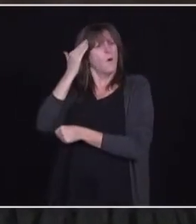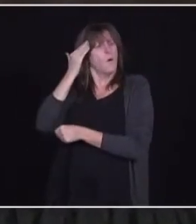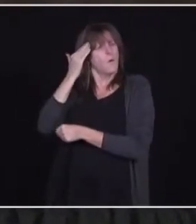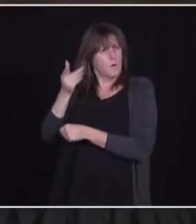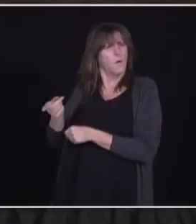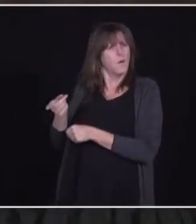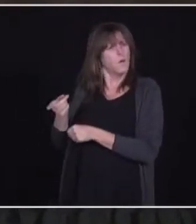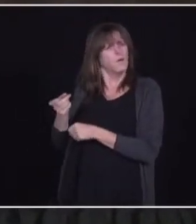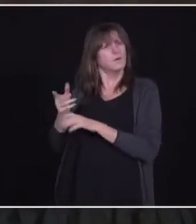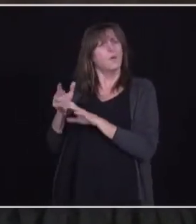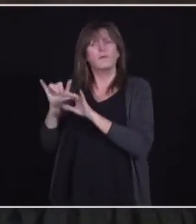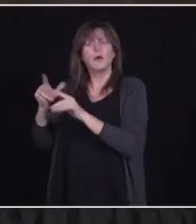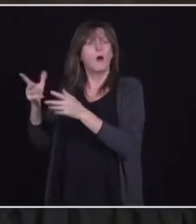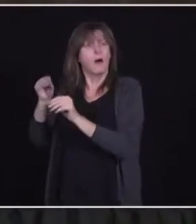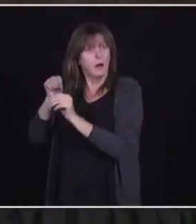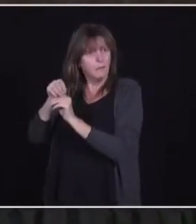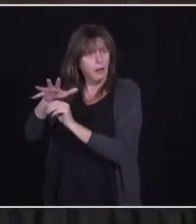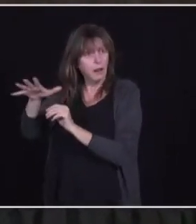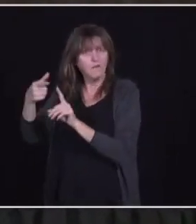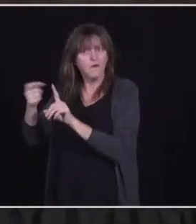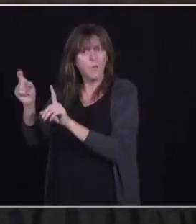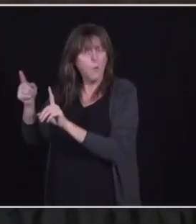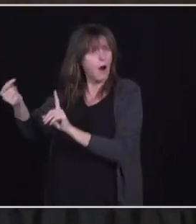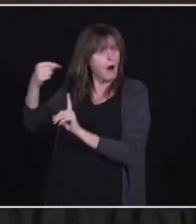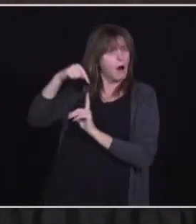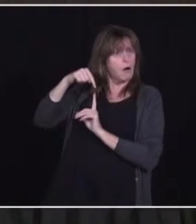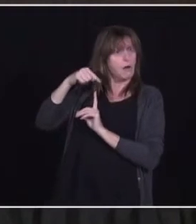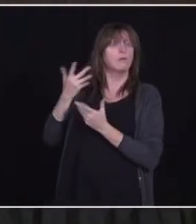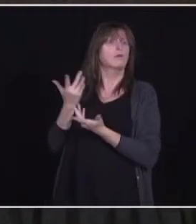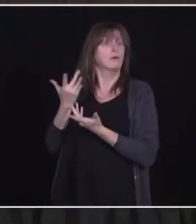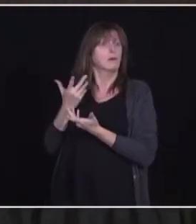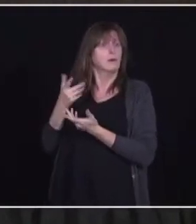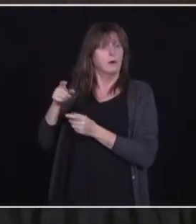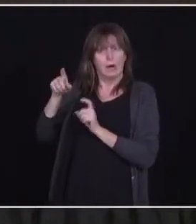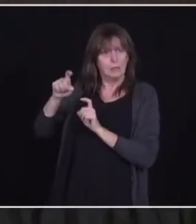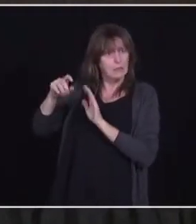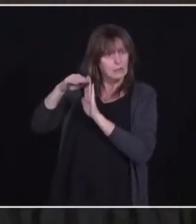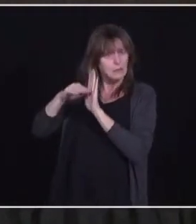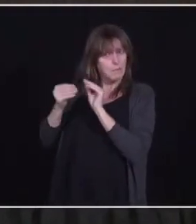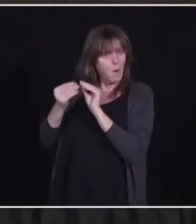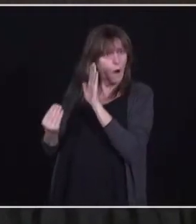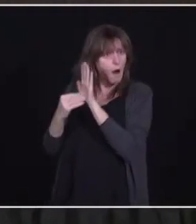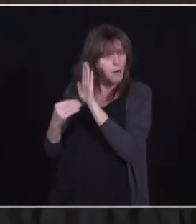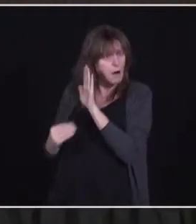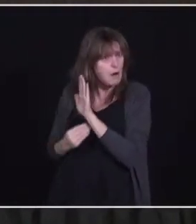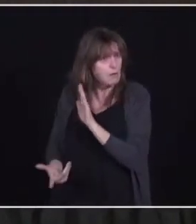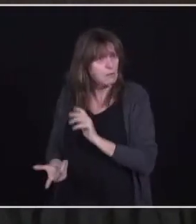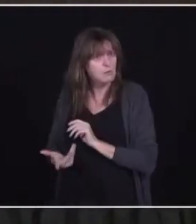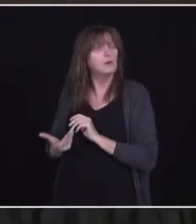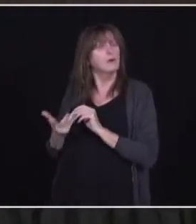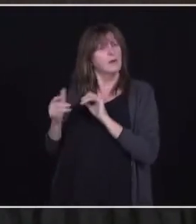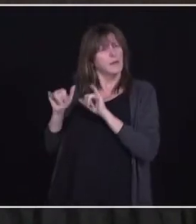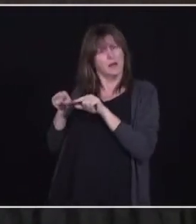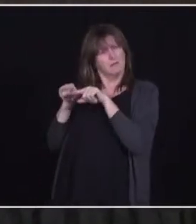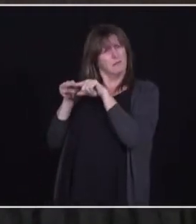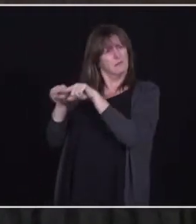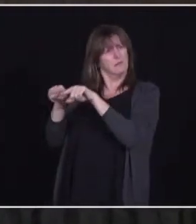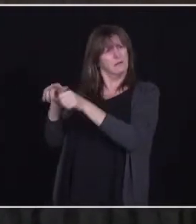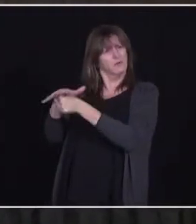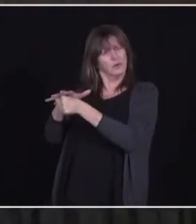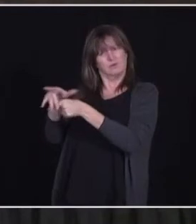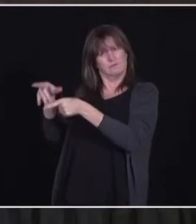is happening from. And if there's more specific measures that need to be taken, then that officer, that medical officer of health